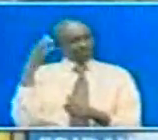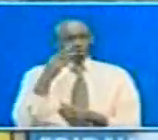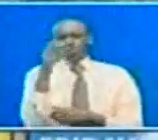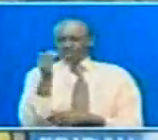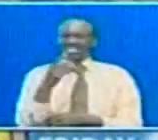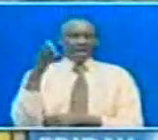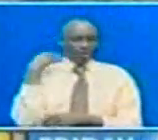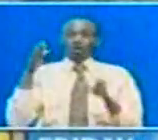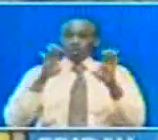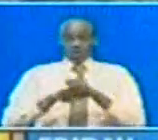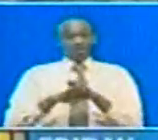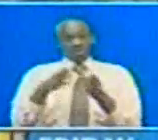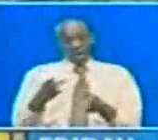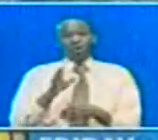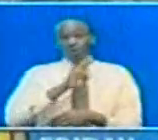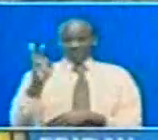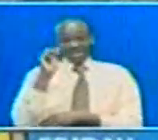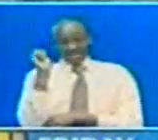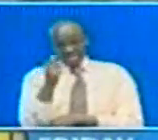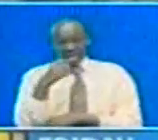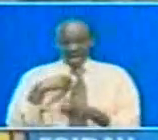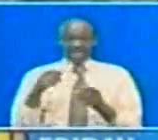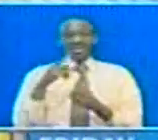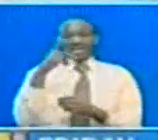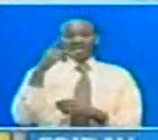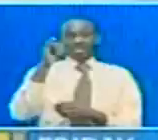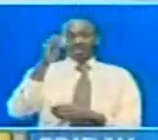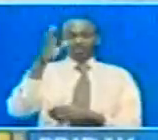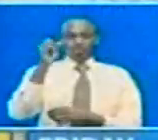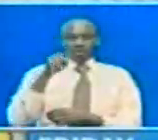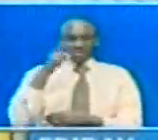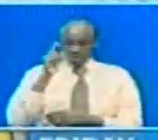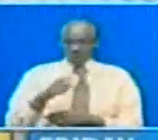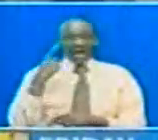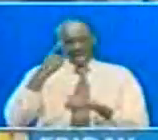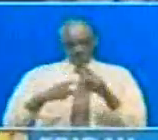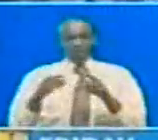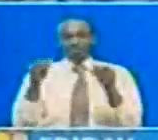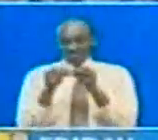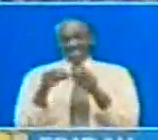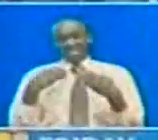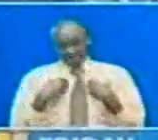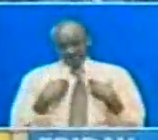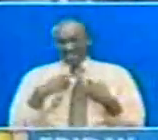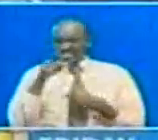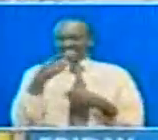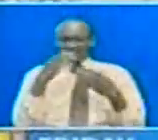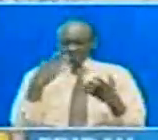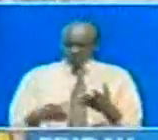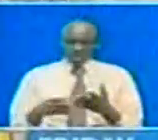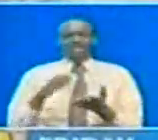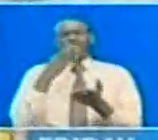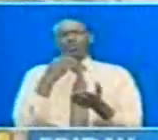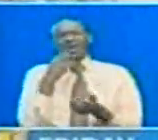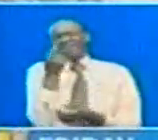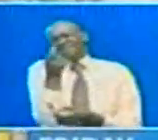ago, along with Western Kenya and Kibos, to undertake what it called routine annual maintenance. However, this created a sugar shortage, which